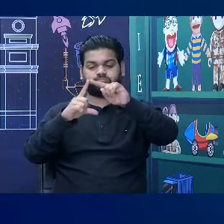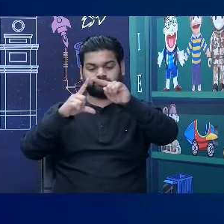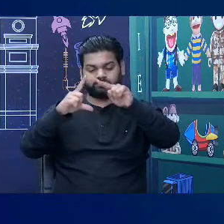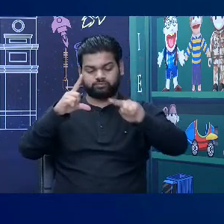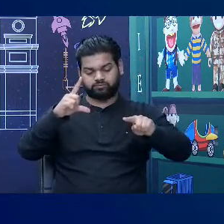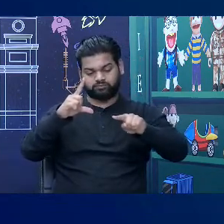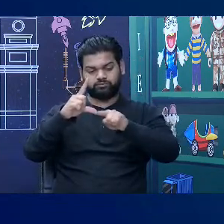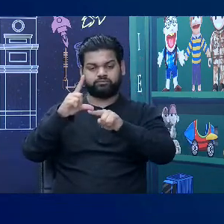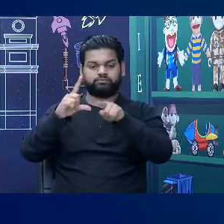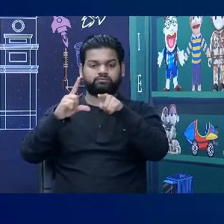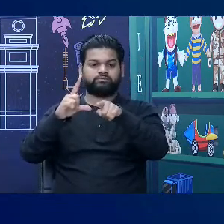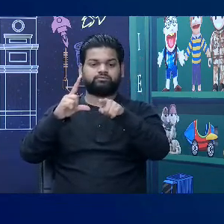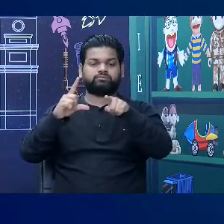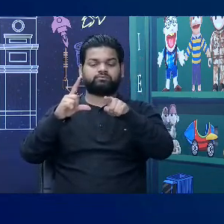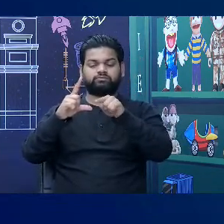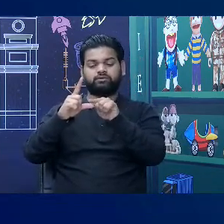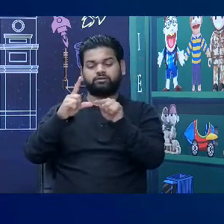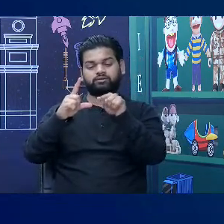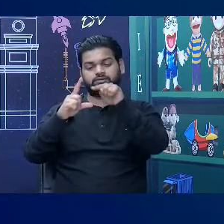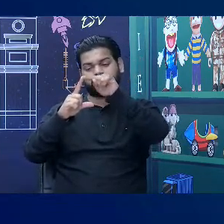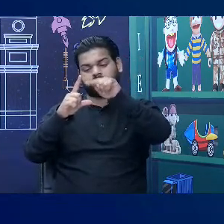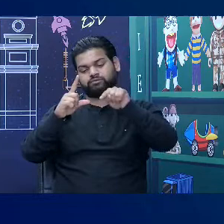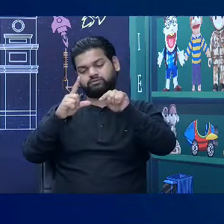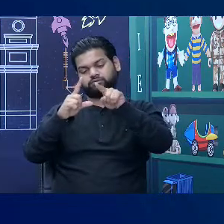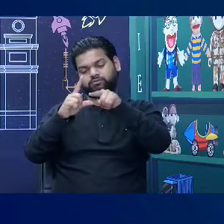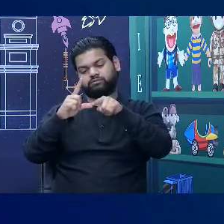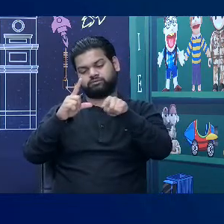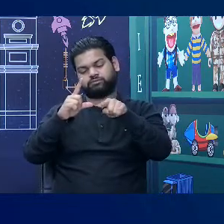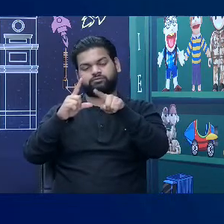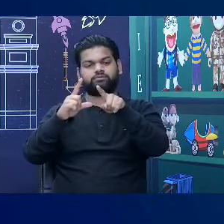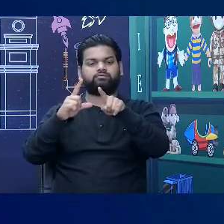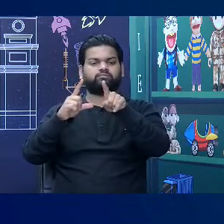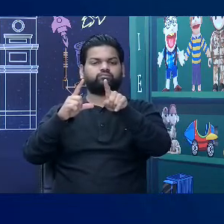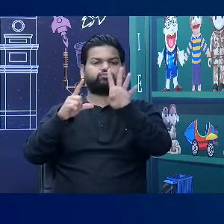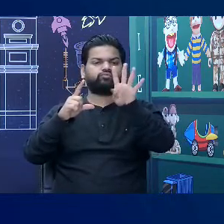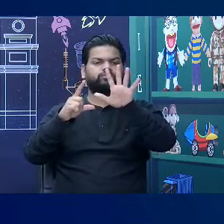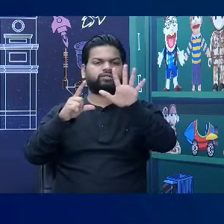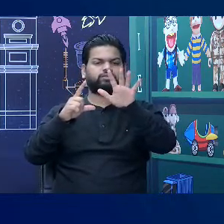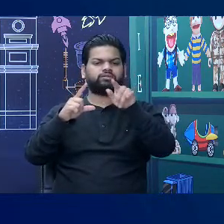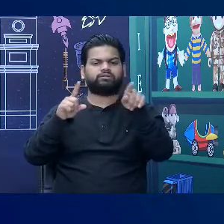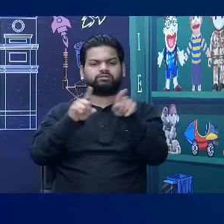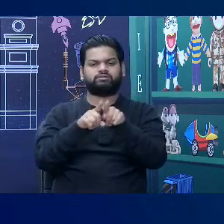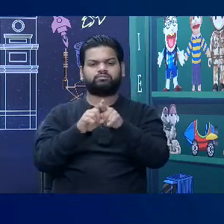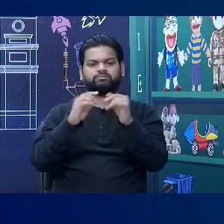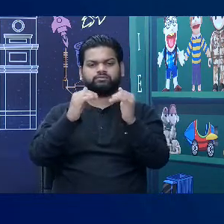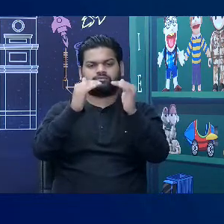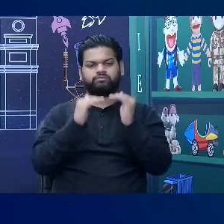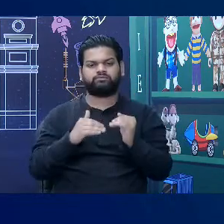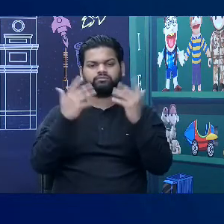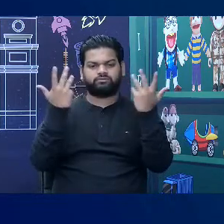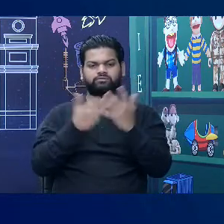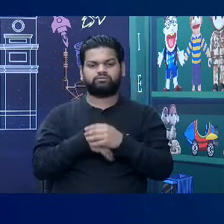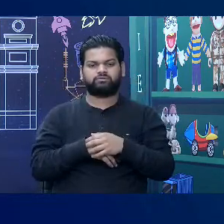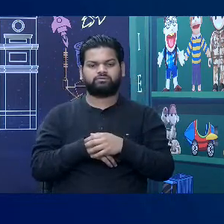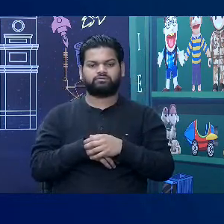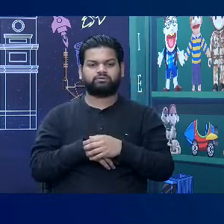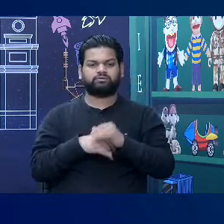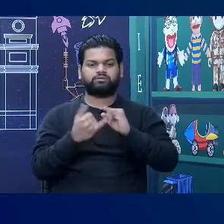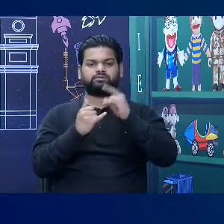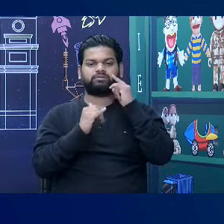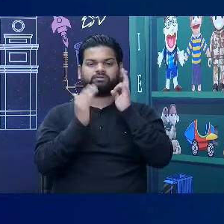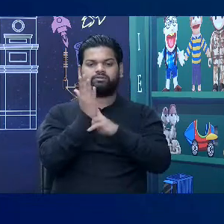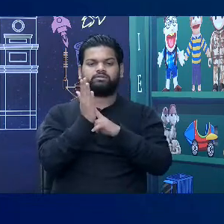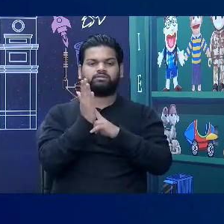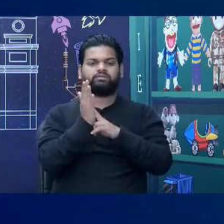perpendicular upon hypotenuse. Okay, what is cos theta? Base upon hypotenuse. And tan